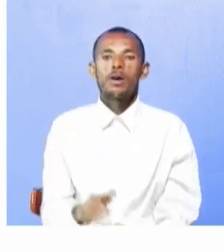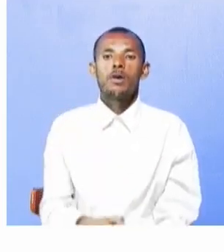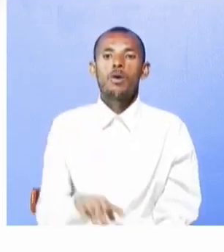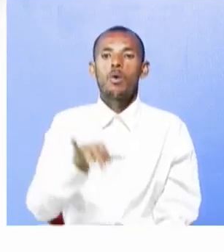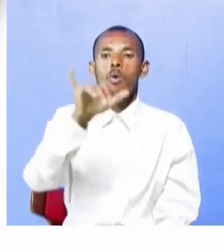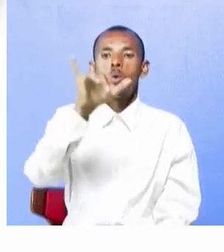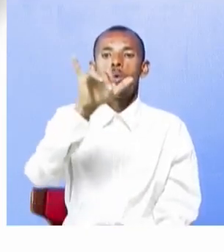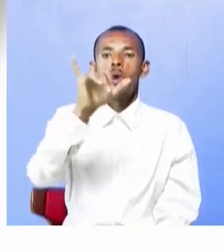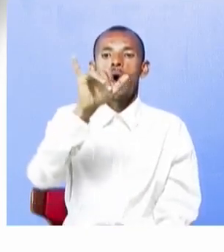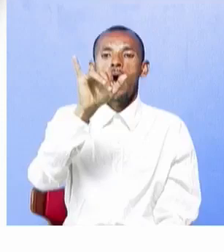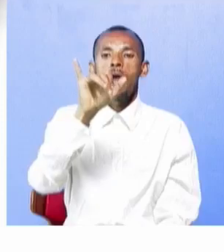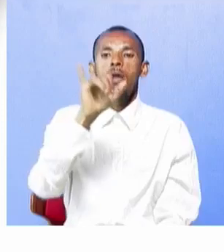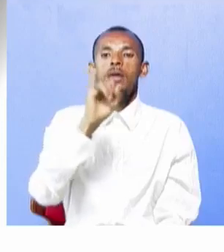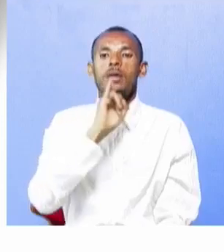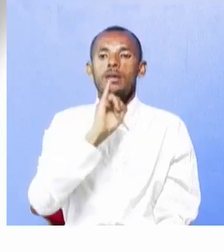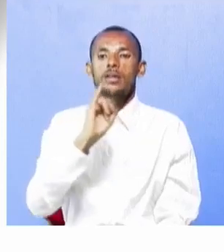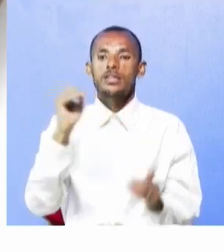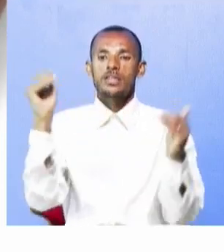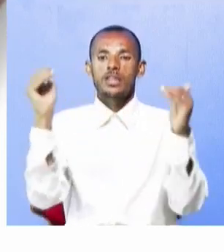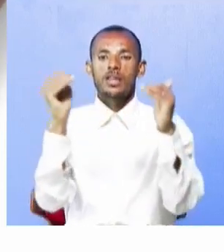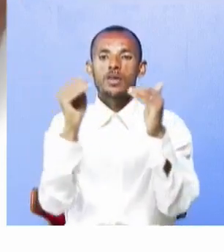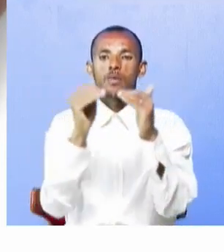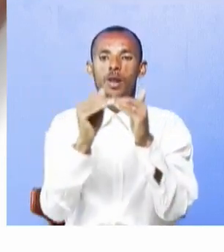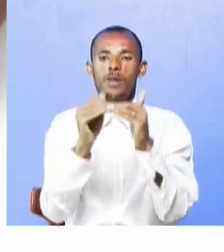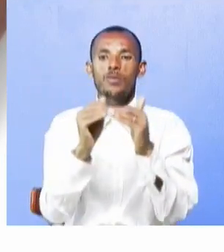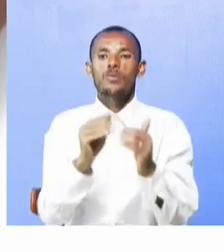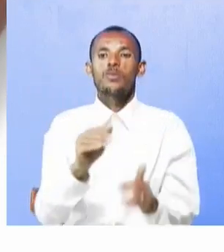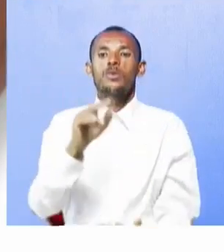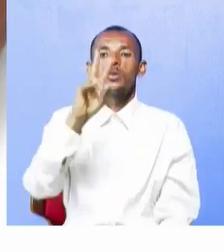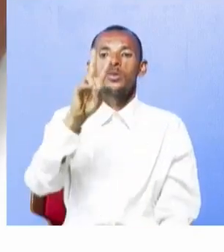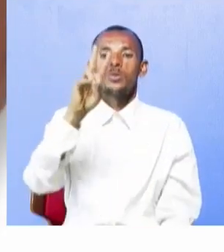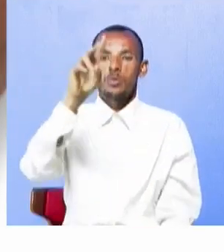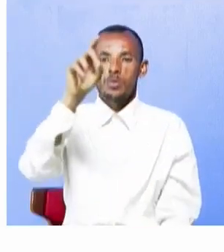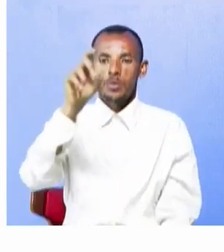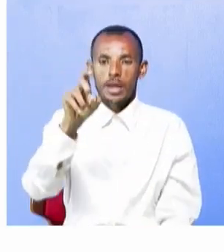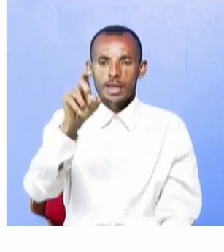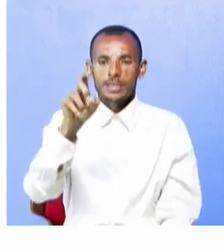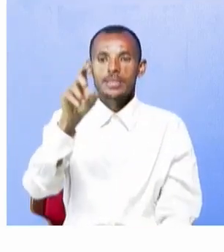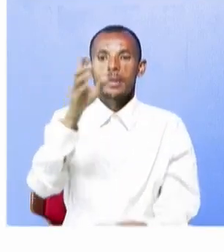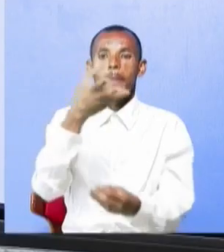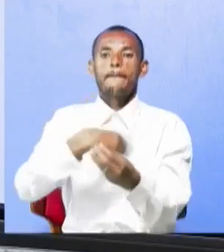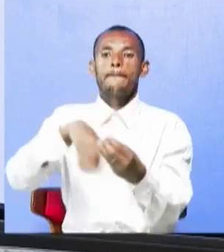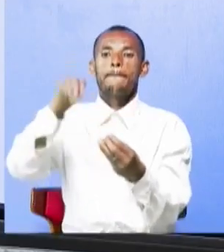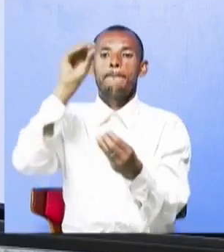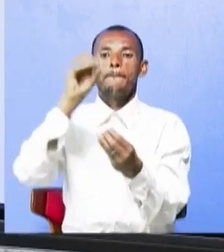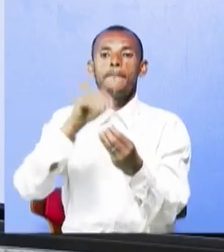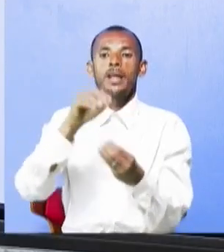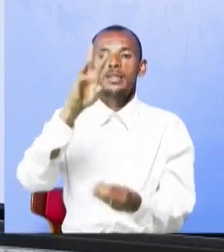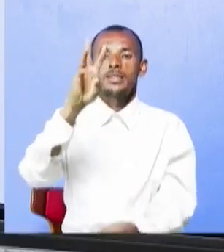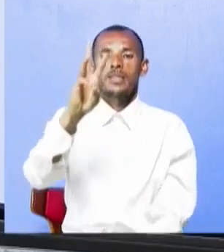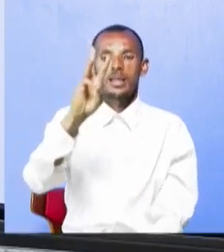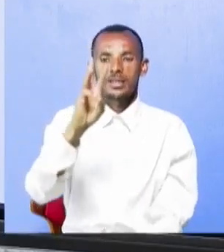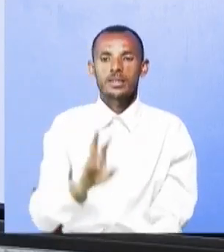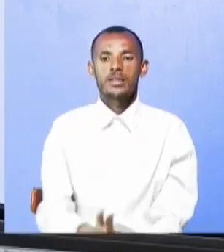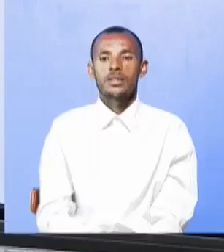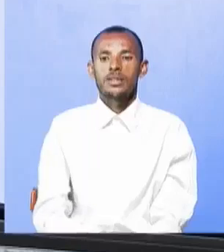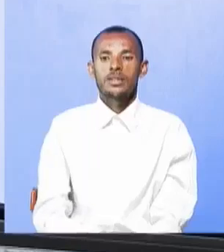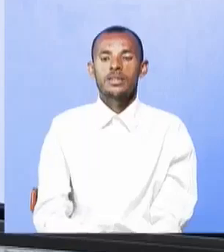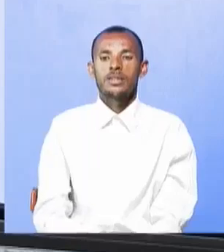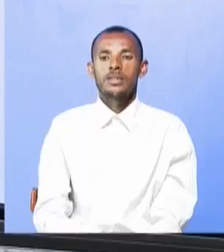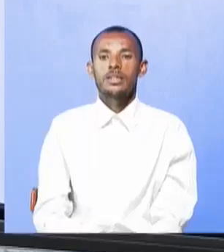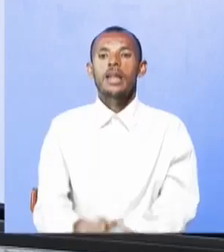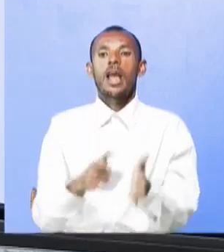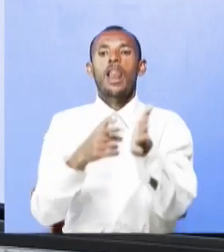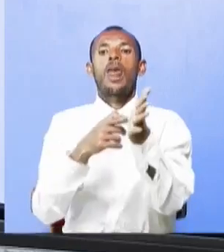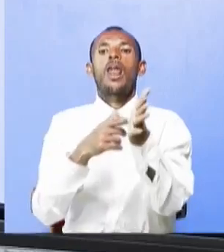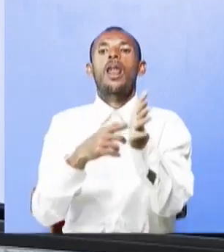y is equal to 2x plus 6. Okay,